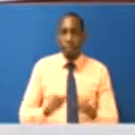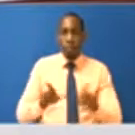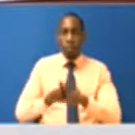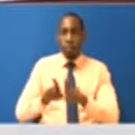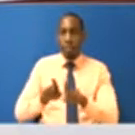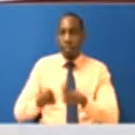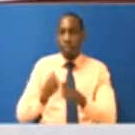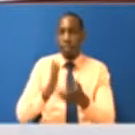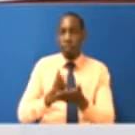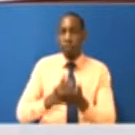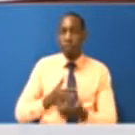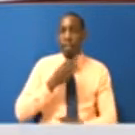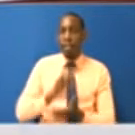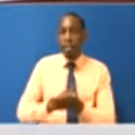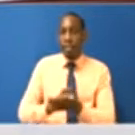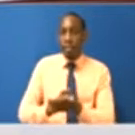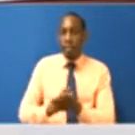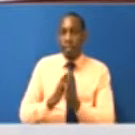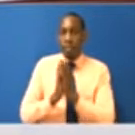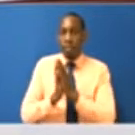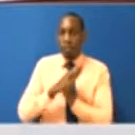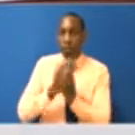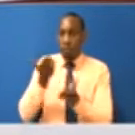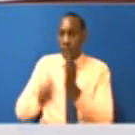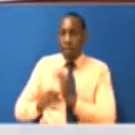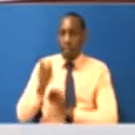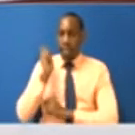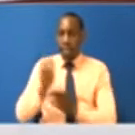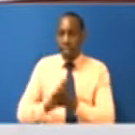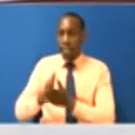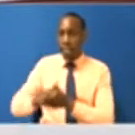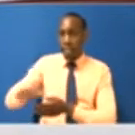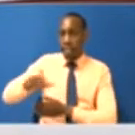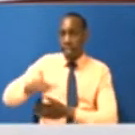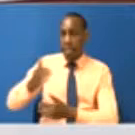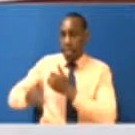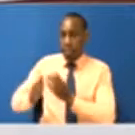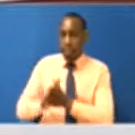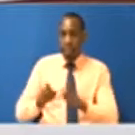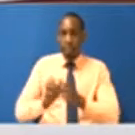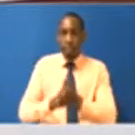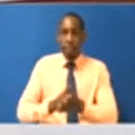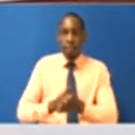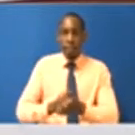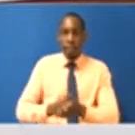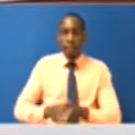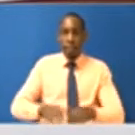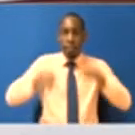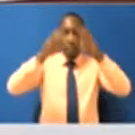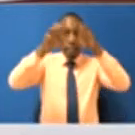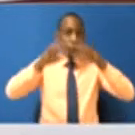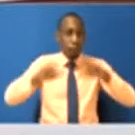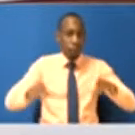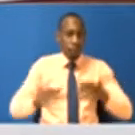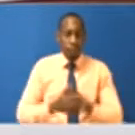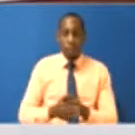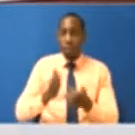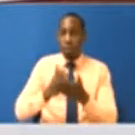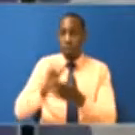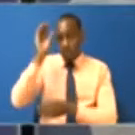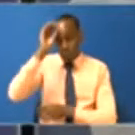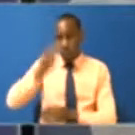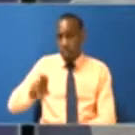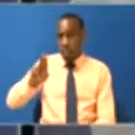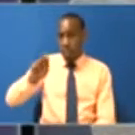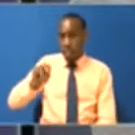like the eggs the neighborhoods of course yeah i like the decentralization um of course his take on